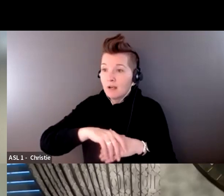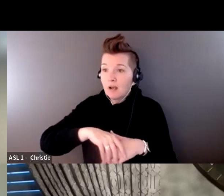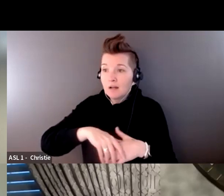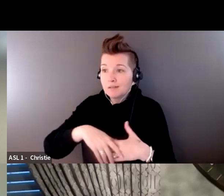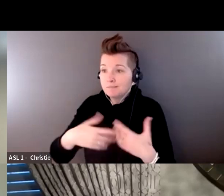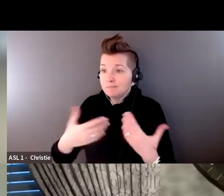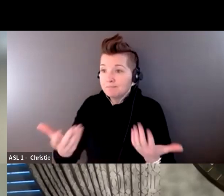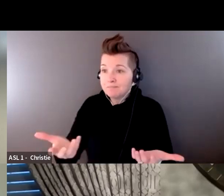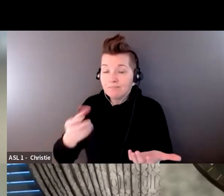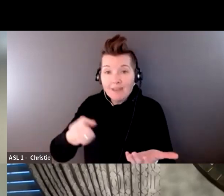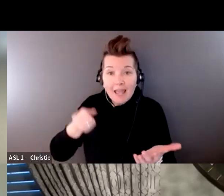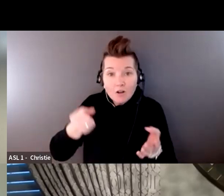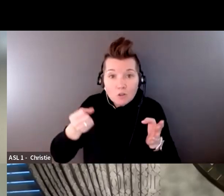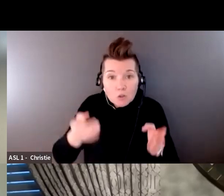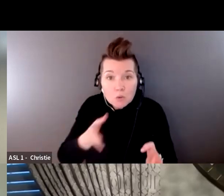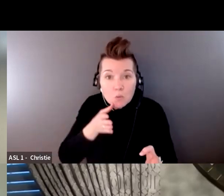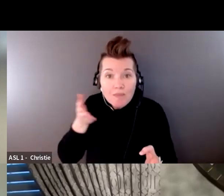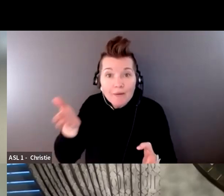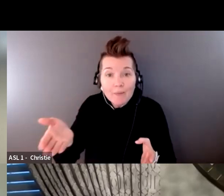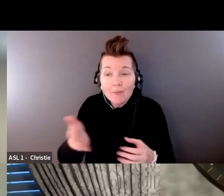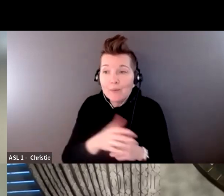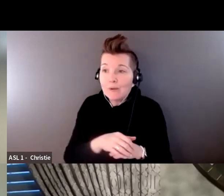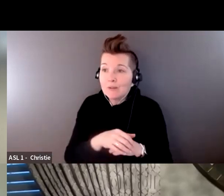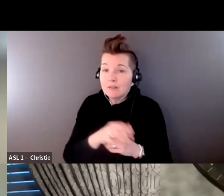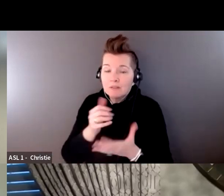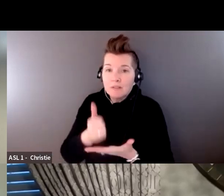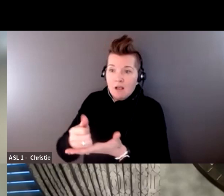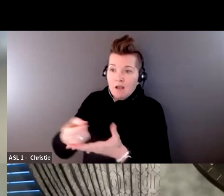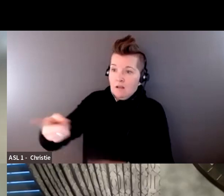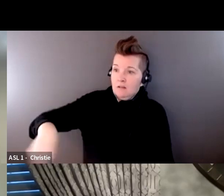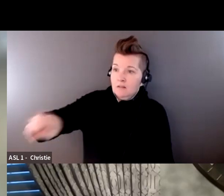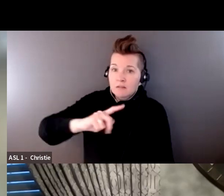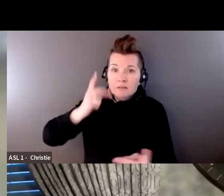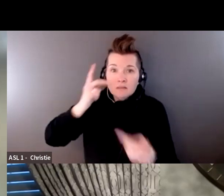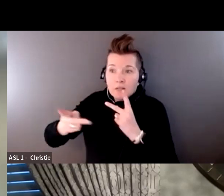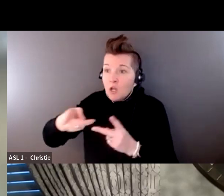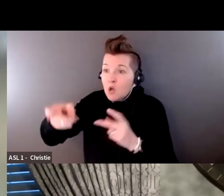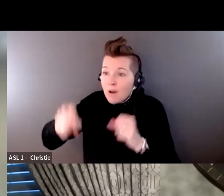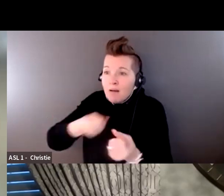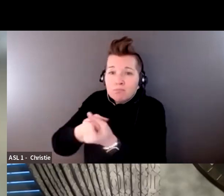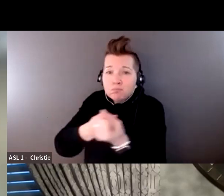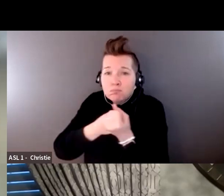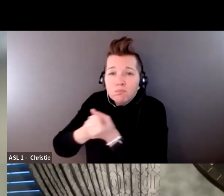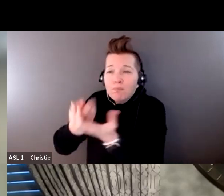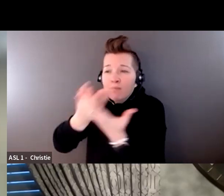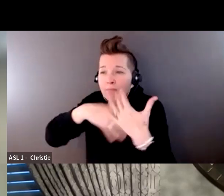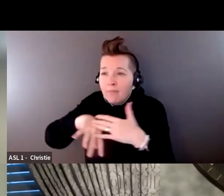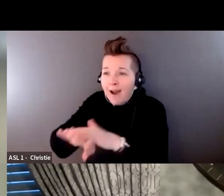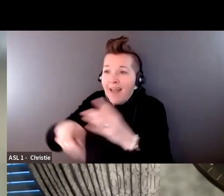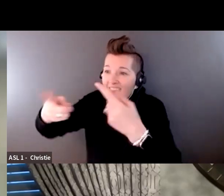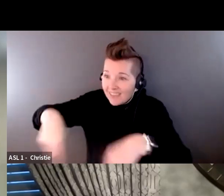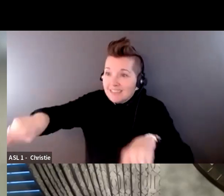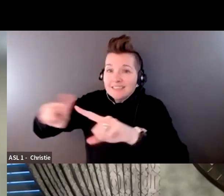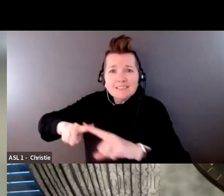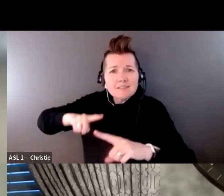the elders that were there, helping them to kind of see that you can integrate all of these things and that this has existed for a long time. It just hadn't been